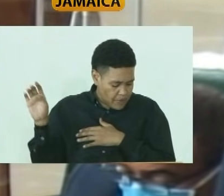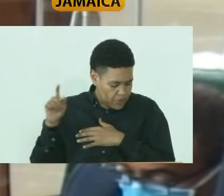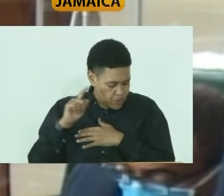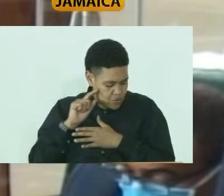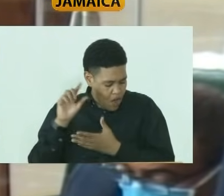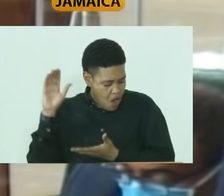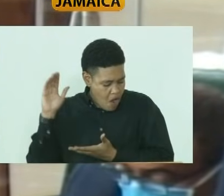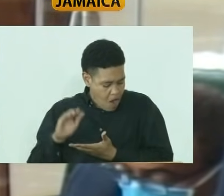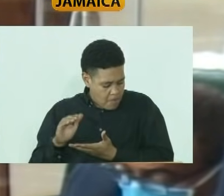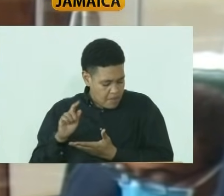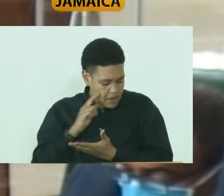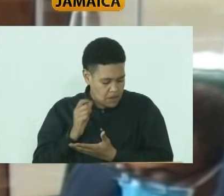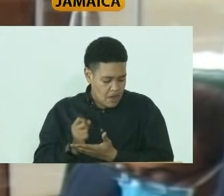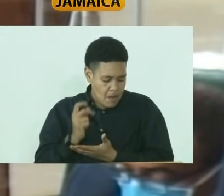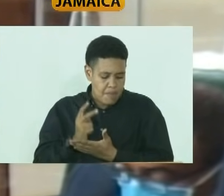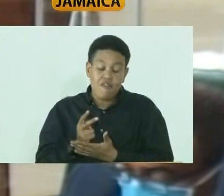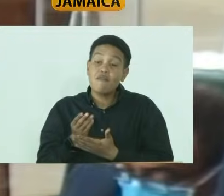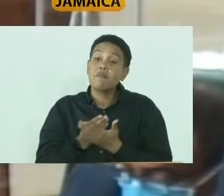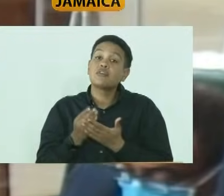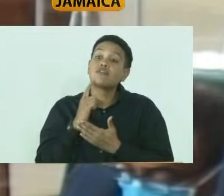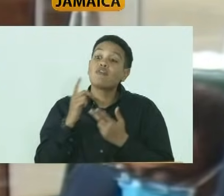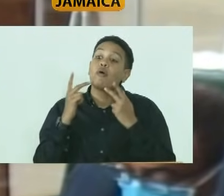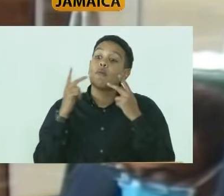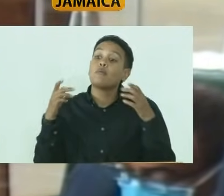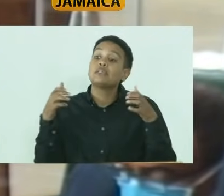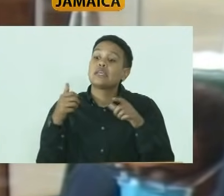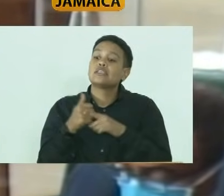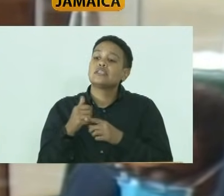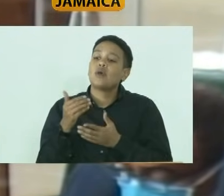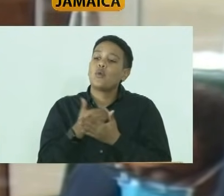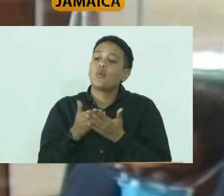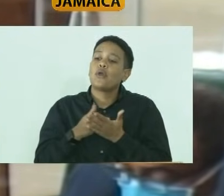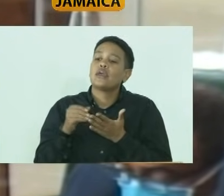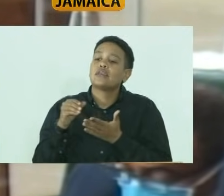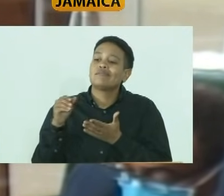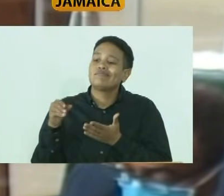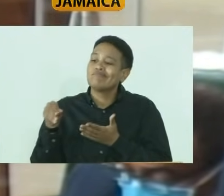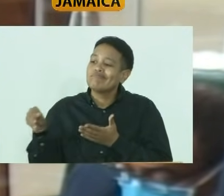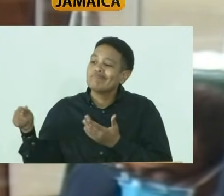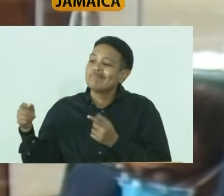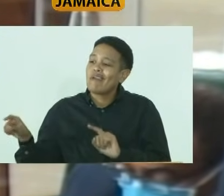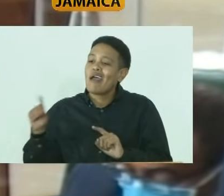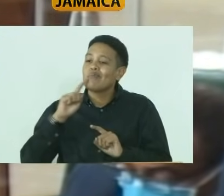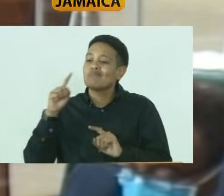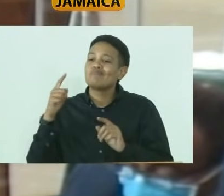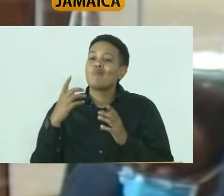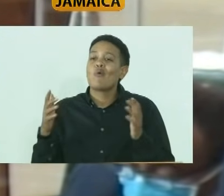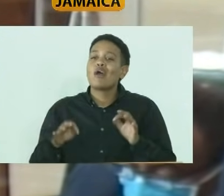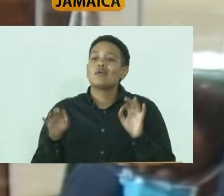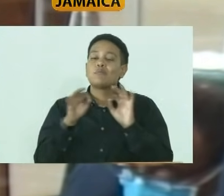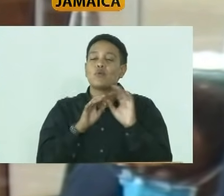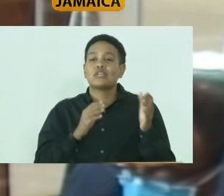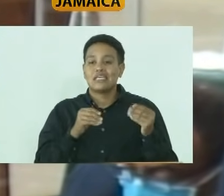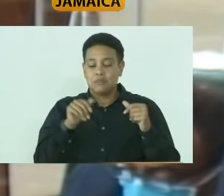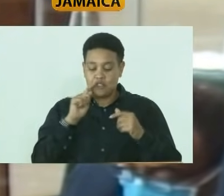settlements, $1.7 billion for the police department to address critical expenditure, including arrears to suppliers of goods and